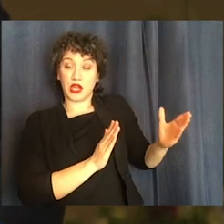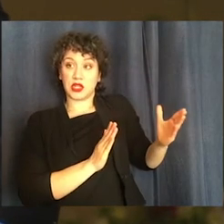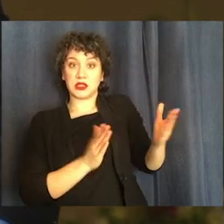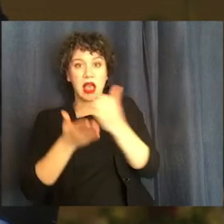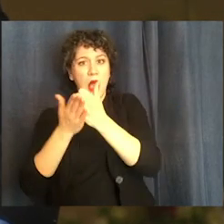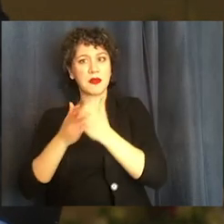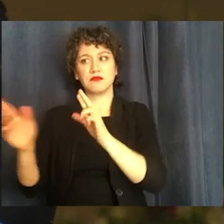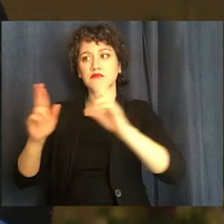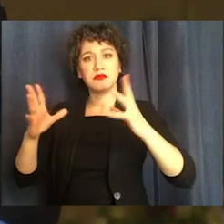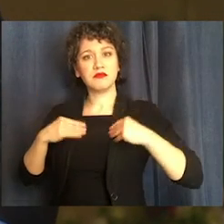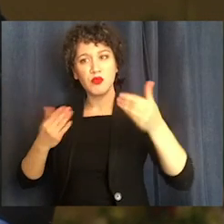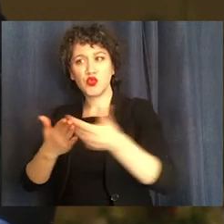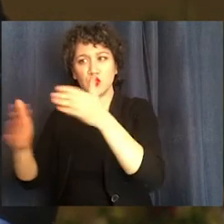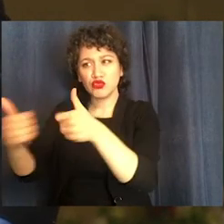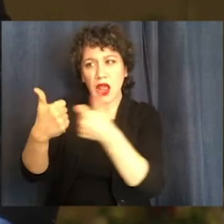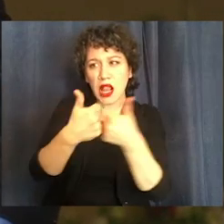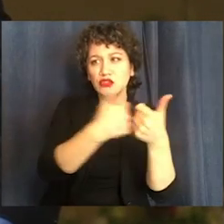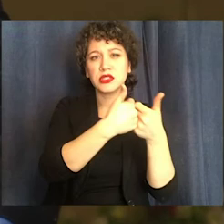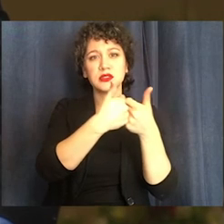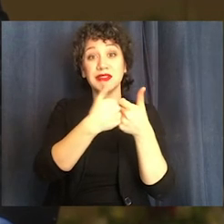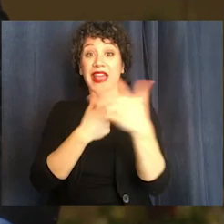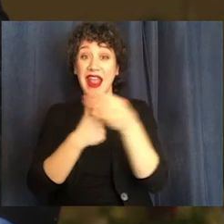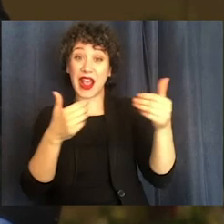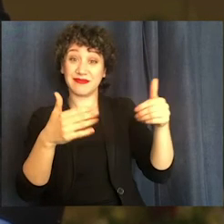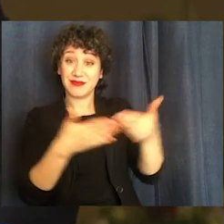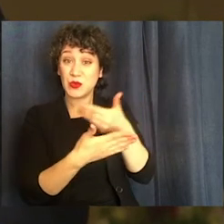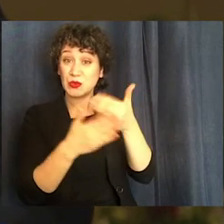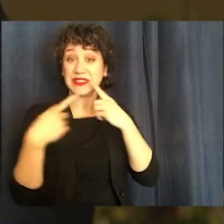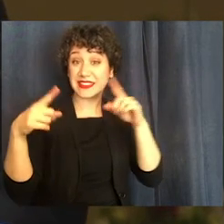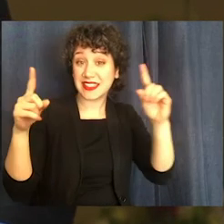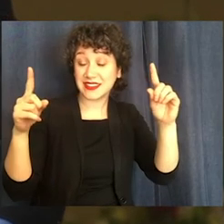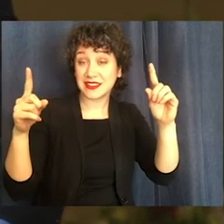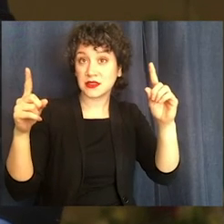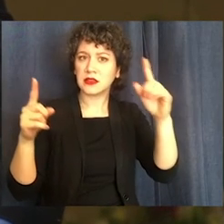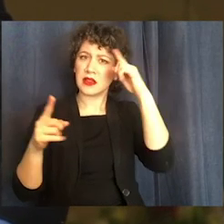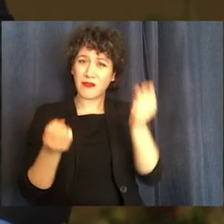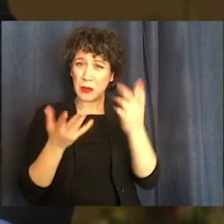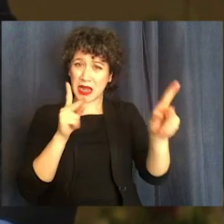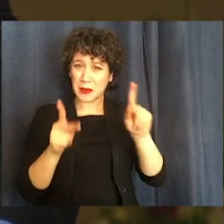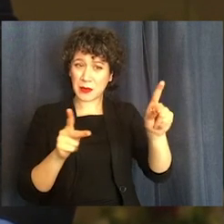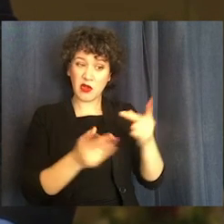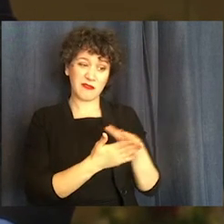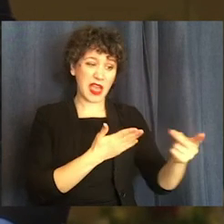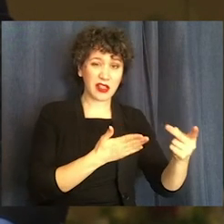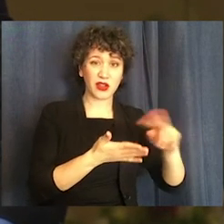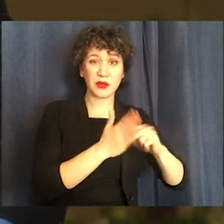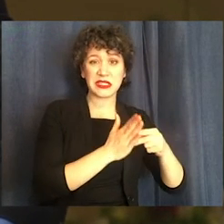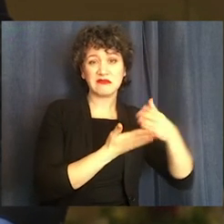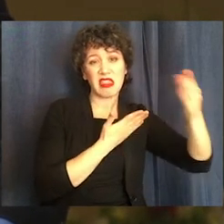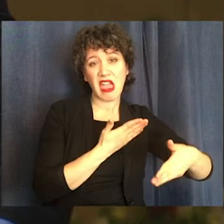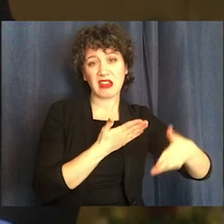beginning of the end, a reason to quit. I disagree. You see, fail simply means first attempt in